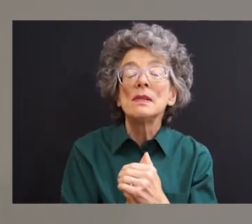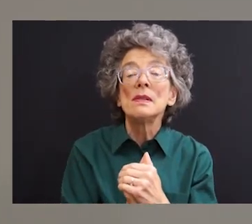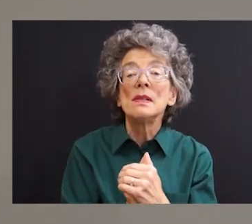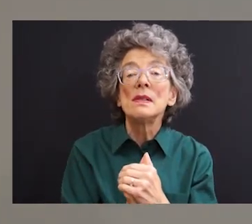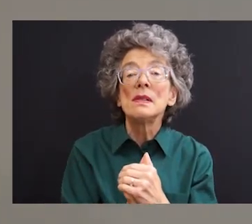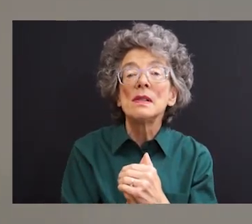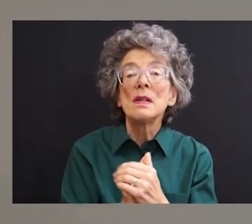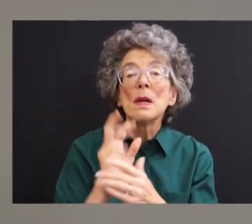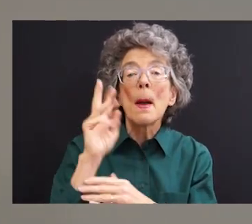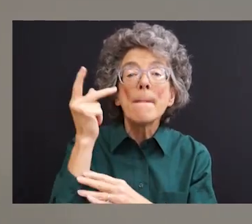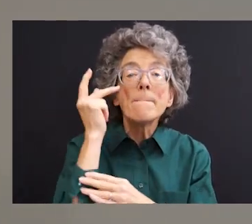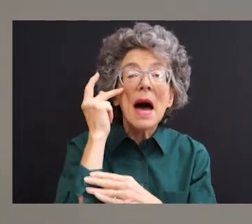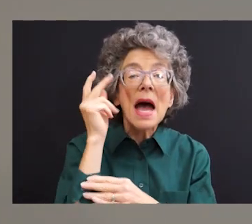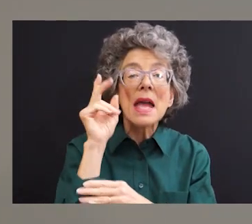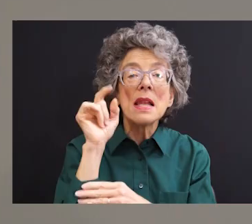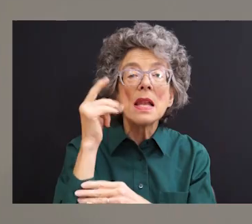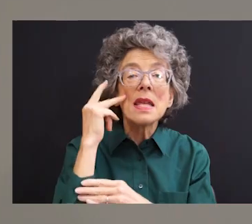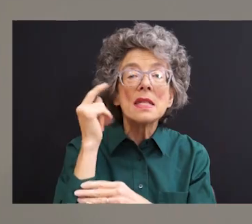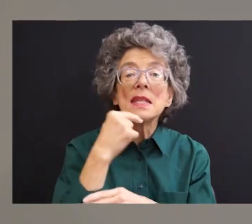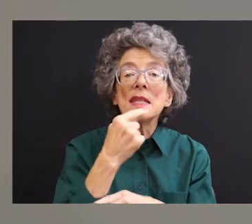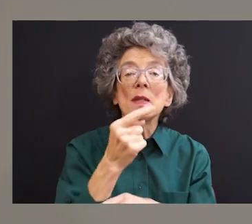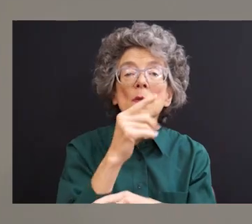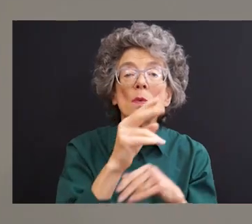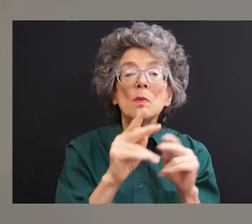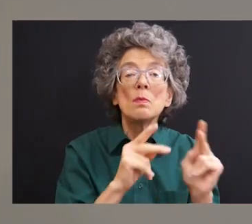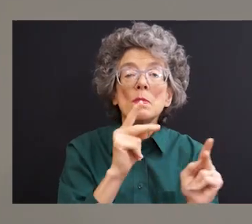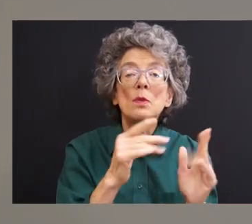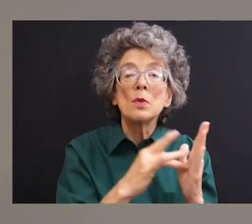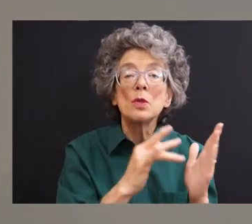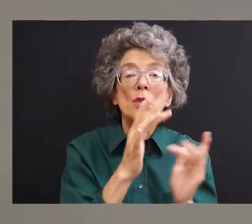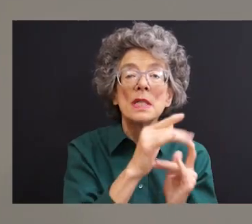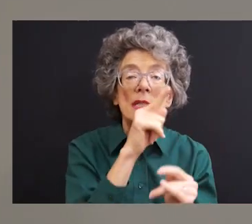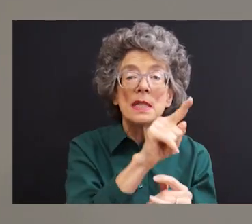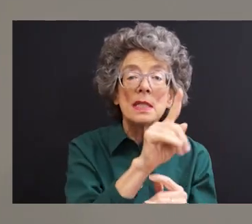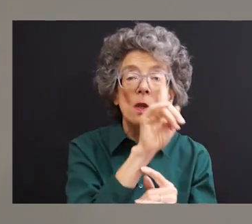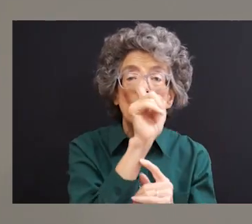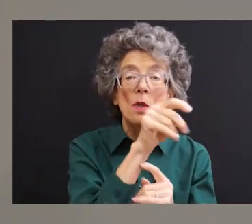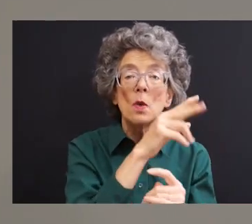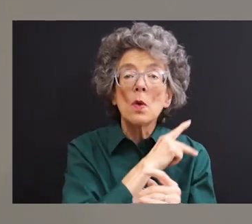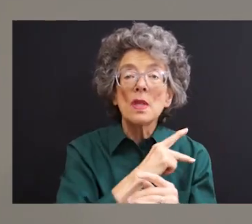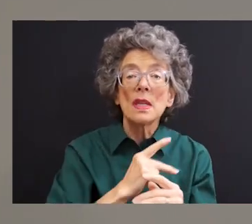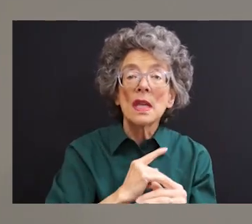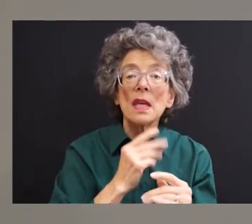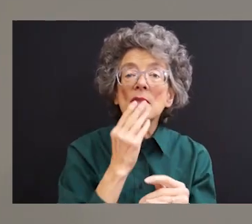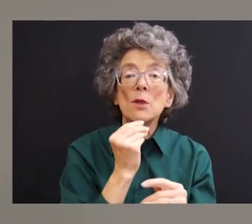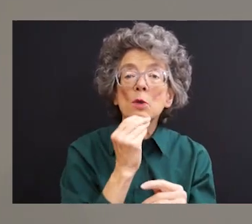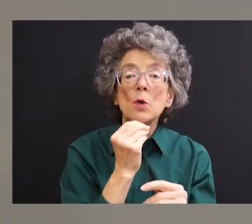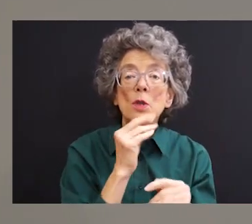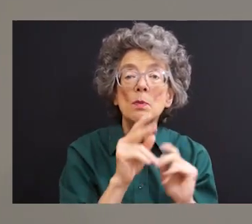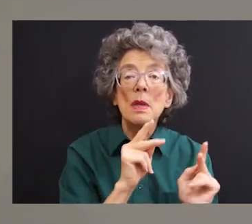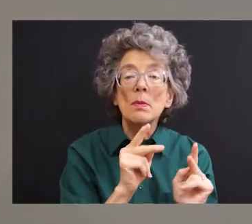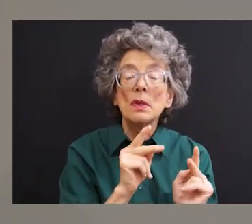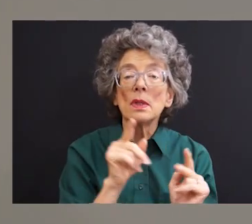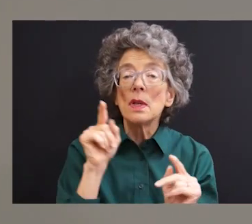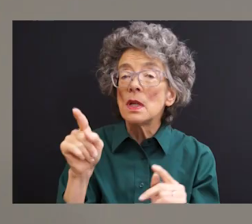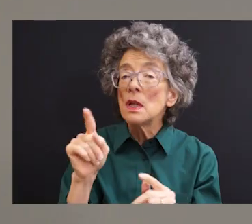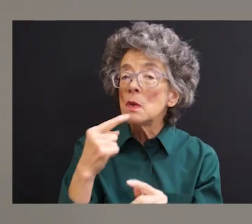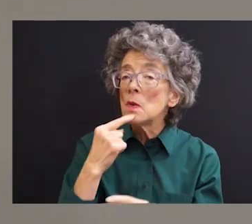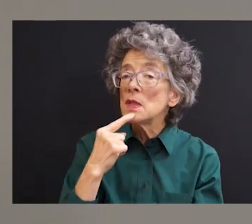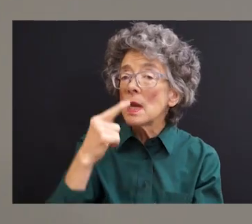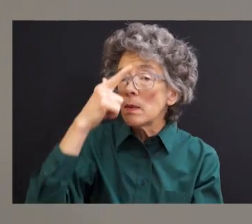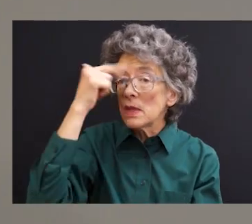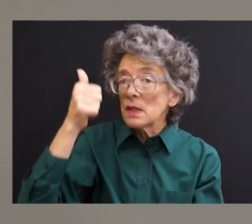Pilate said to Jesus, "Are you the King of the Jews?" Jesus answered, "Do you say this on your